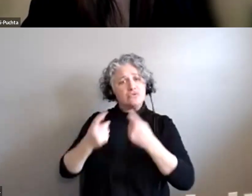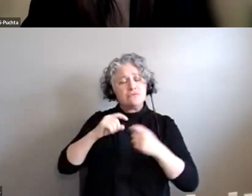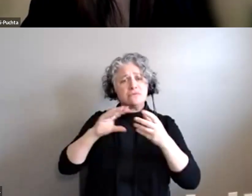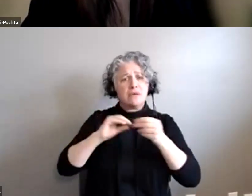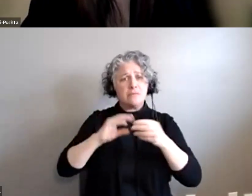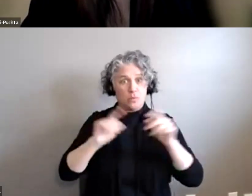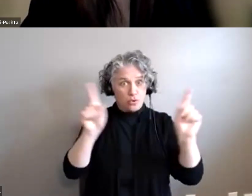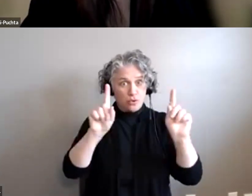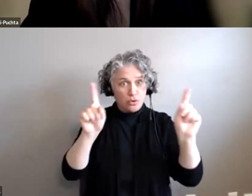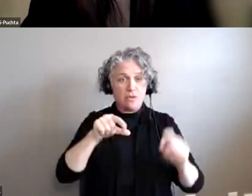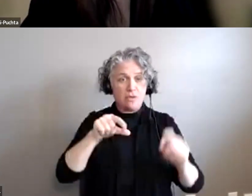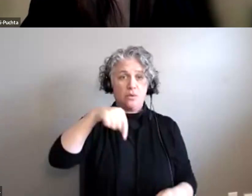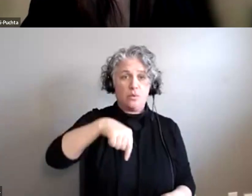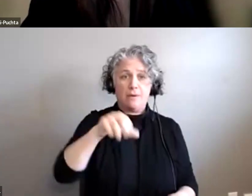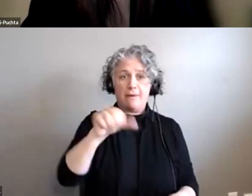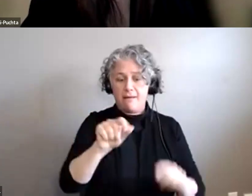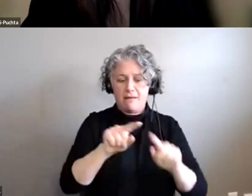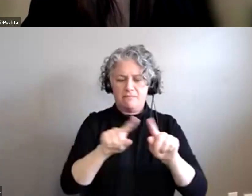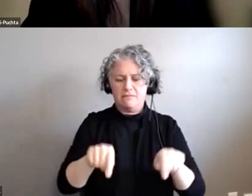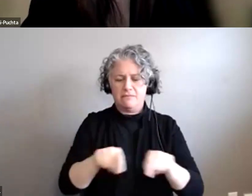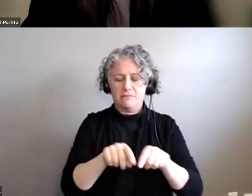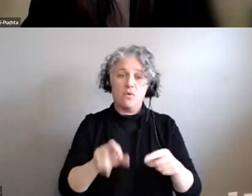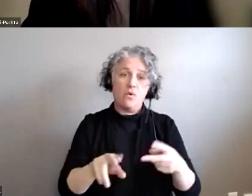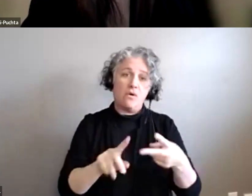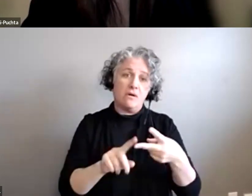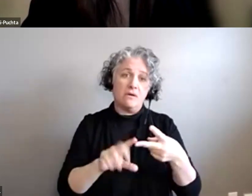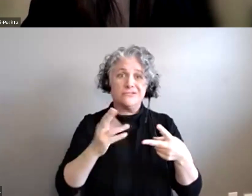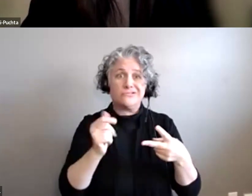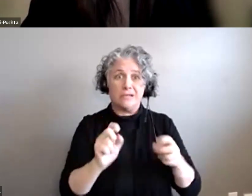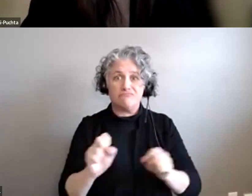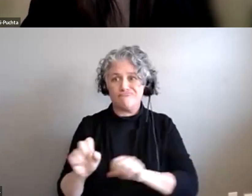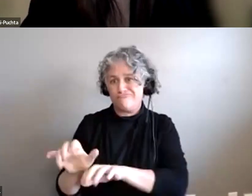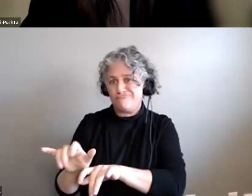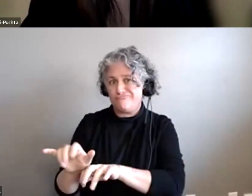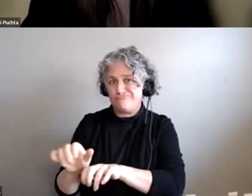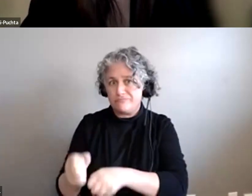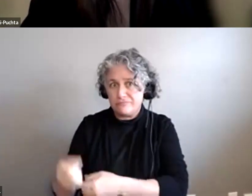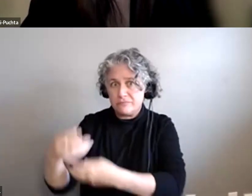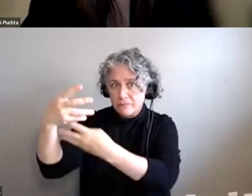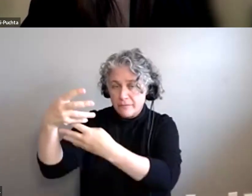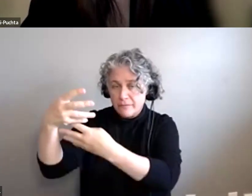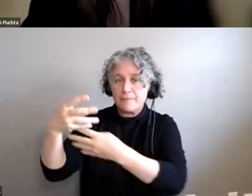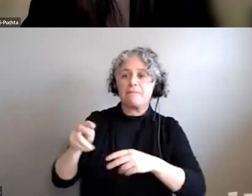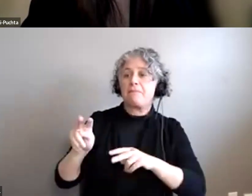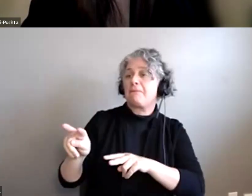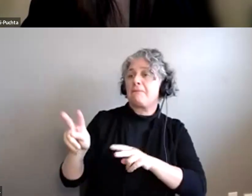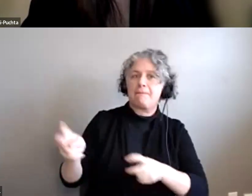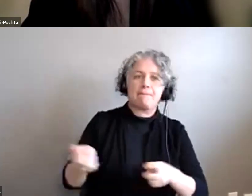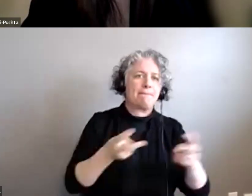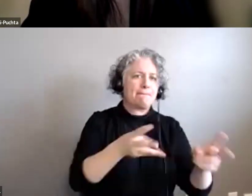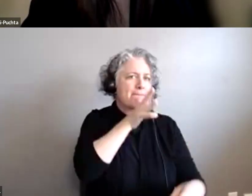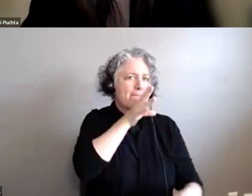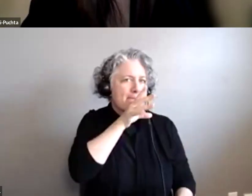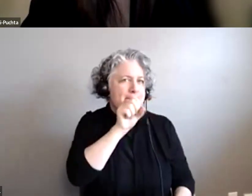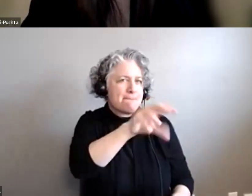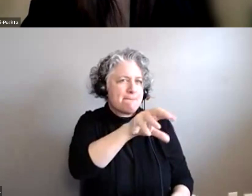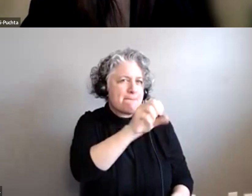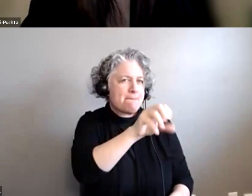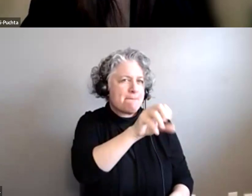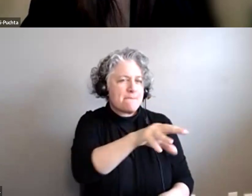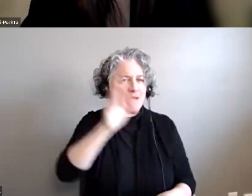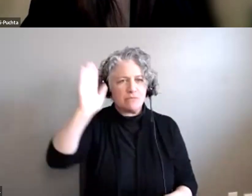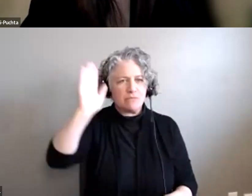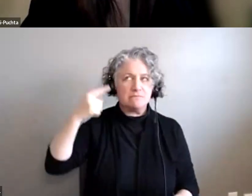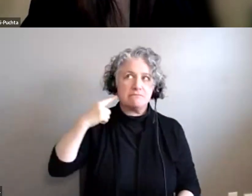box or in the chat, and we'll be able to then see those and pass those along to the